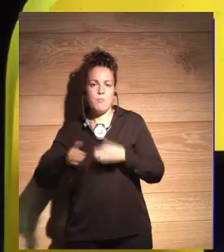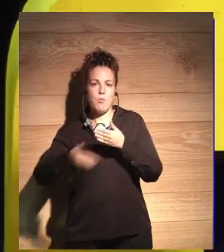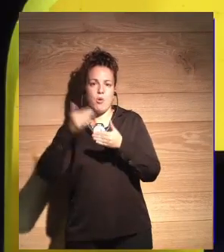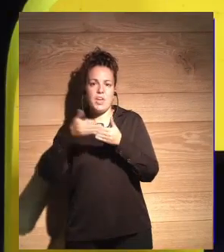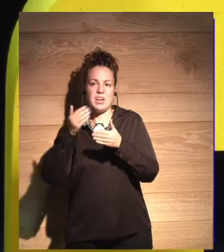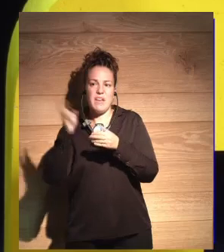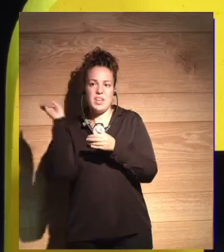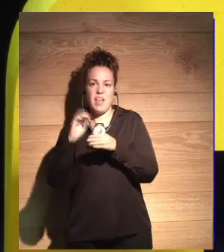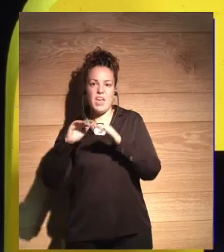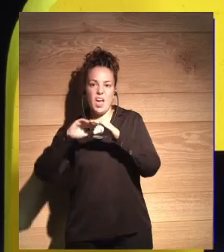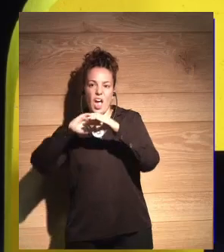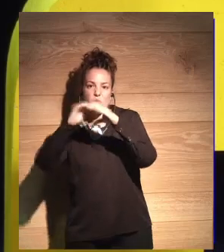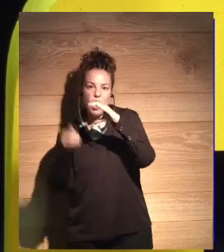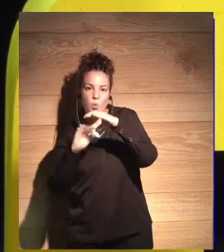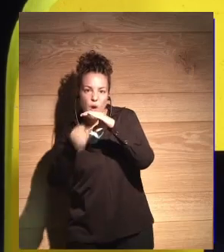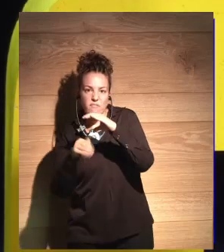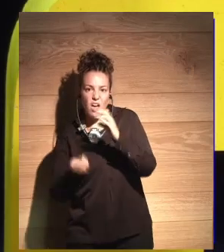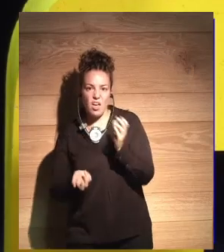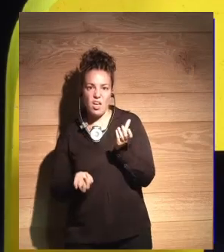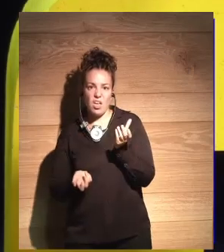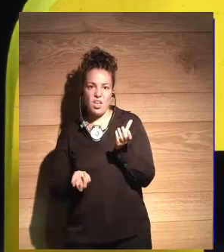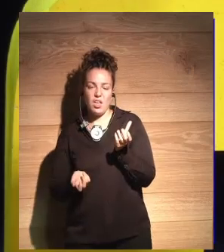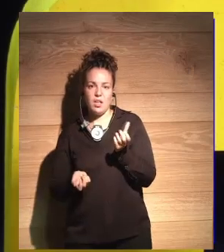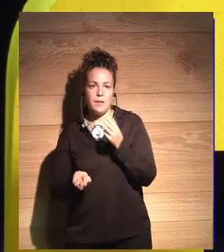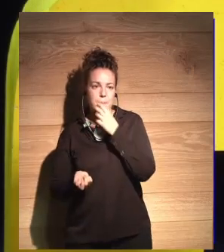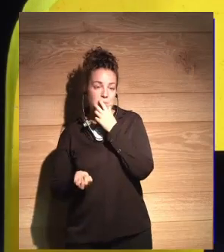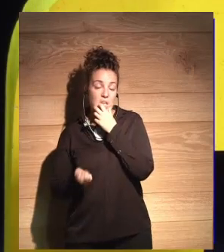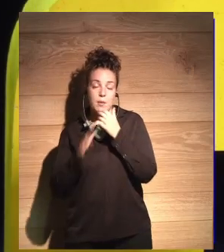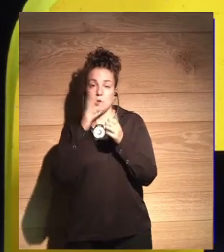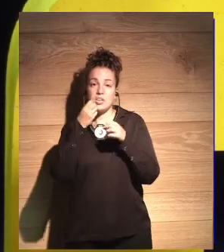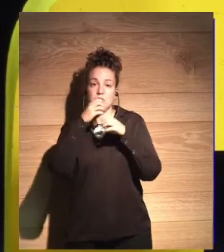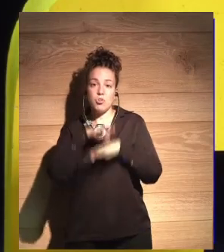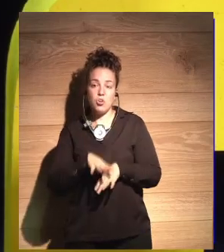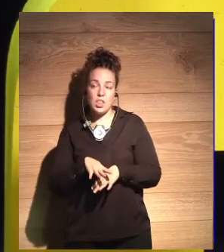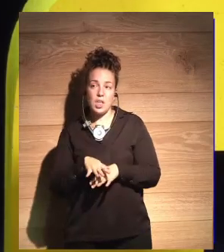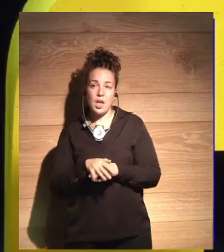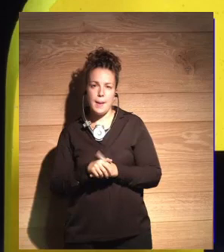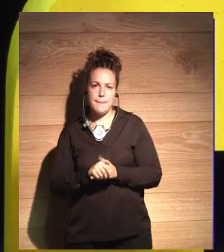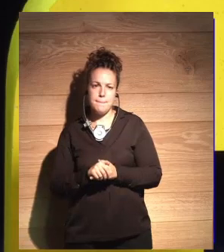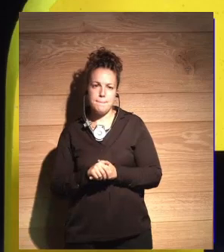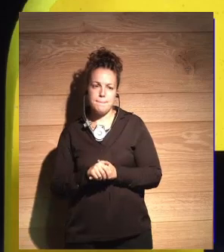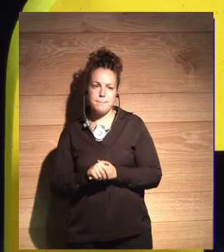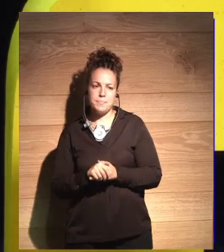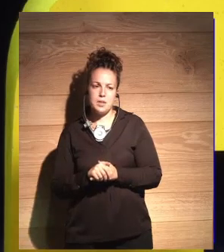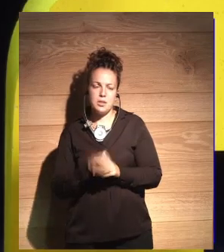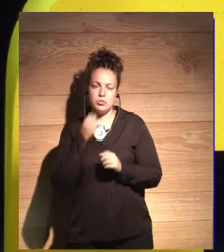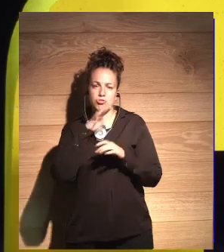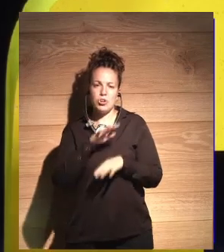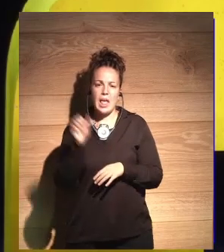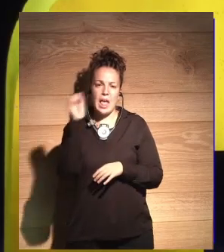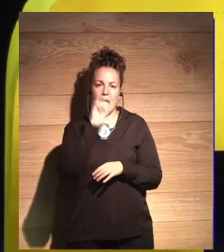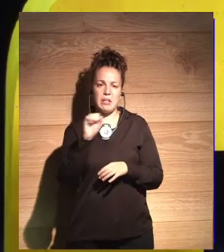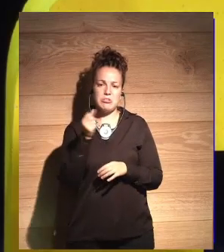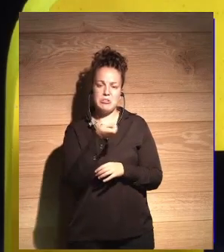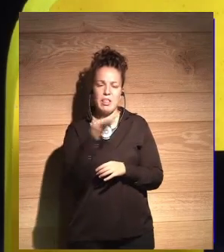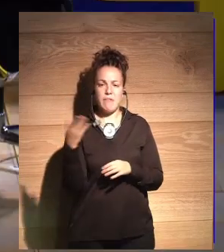dumb. It's like, no, they had a history of how many years of like working with the land and understanding that, we're all